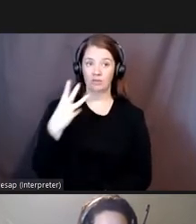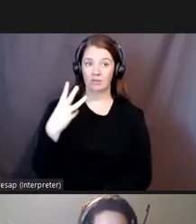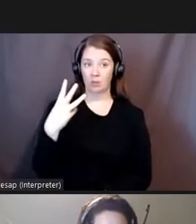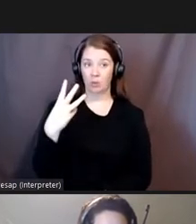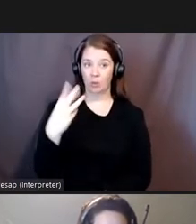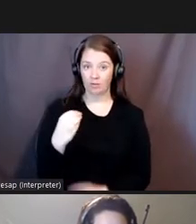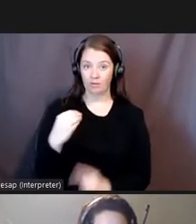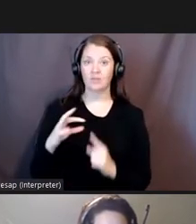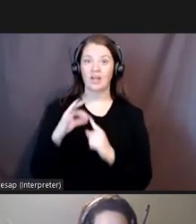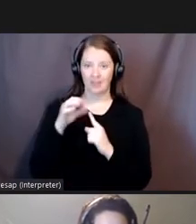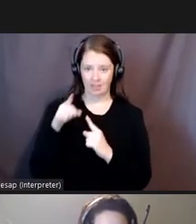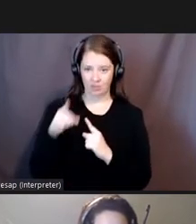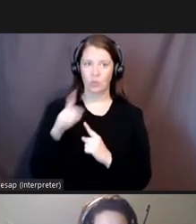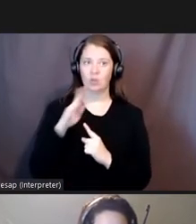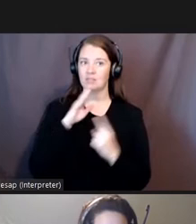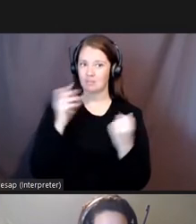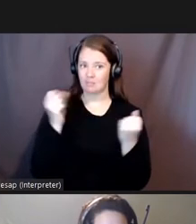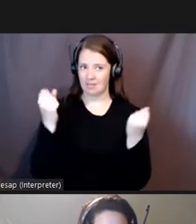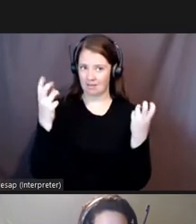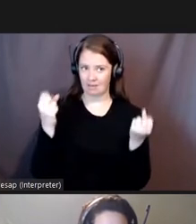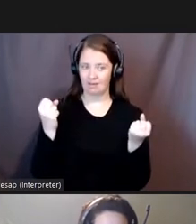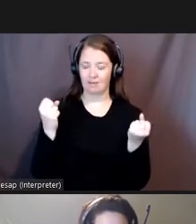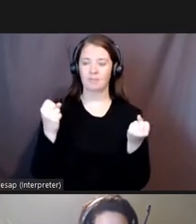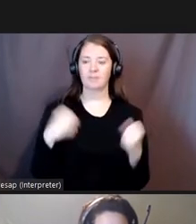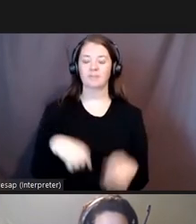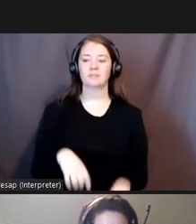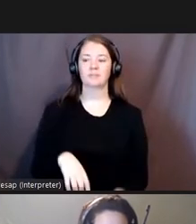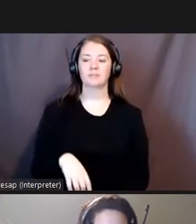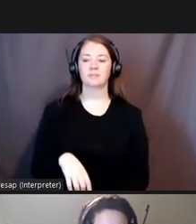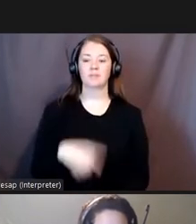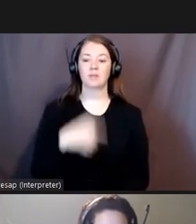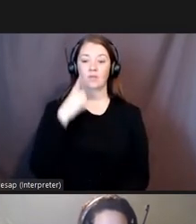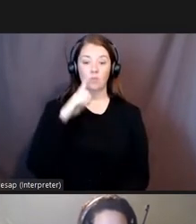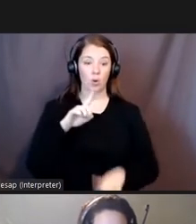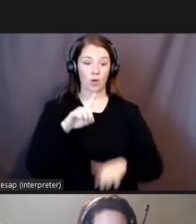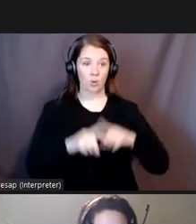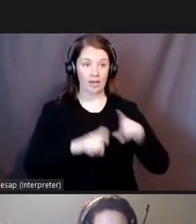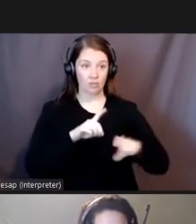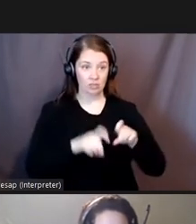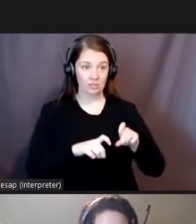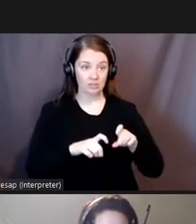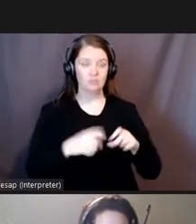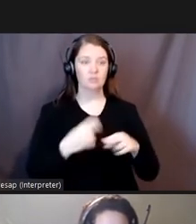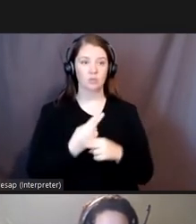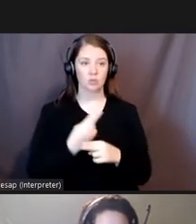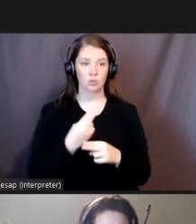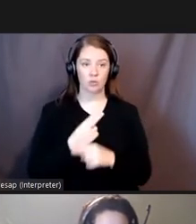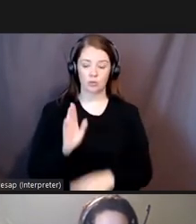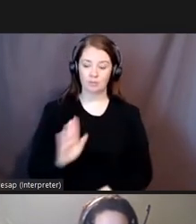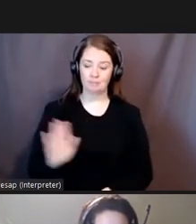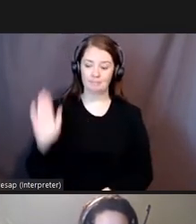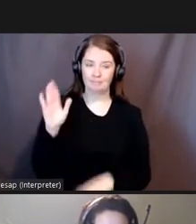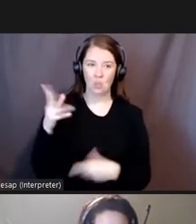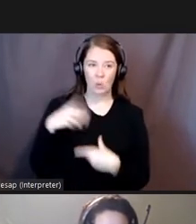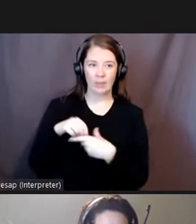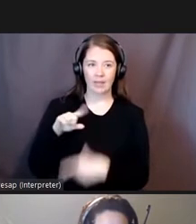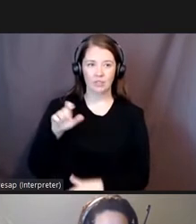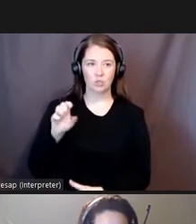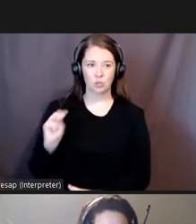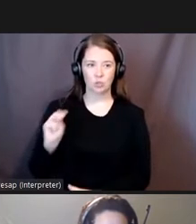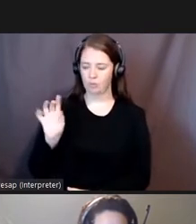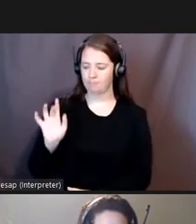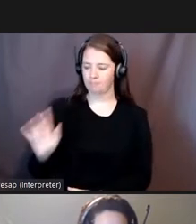actively speaking. When we take questions, please use the hand raising function of Zoom to request to be